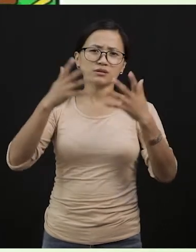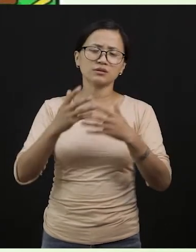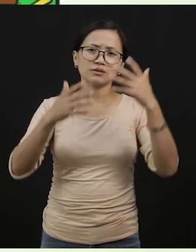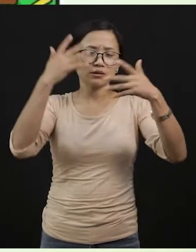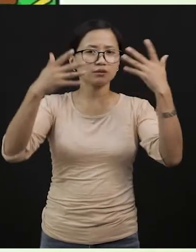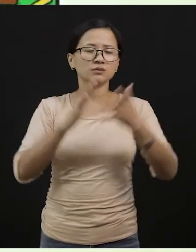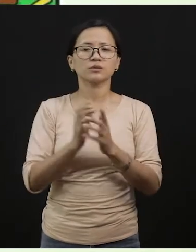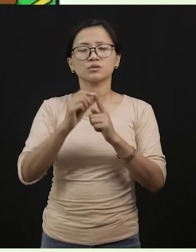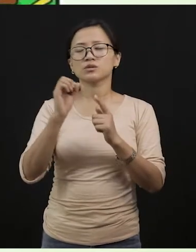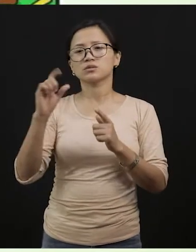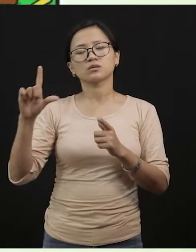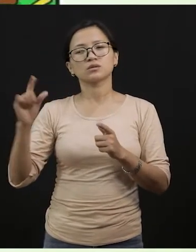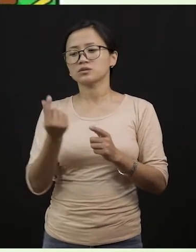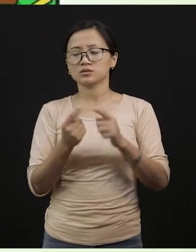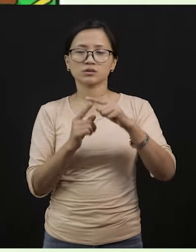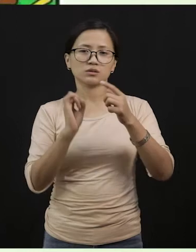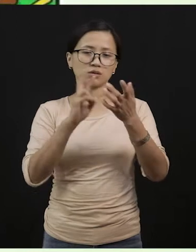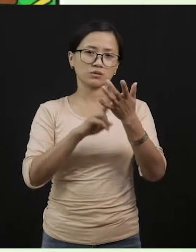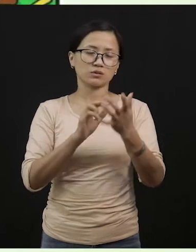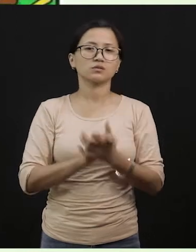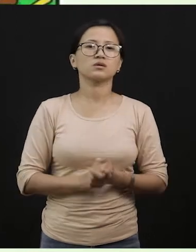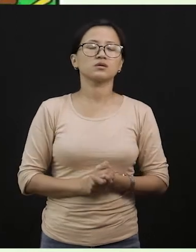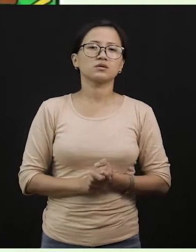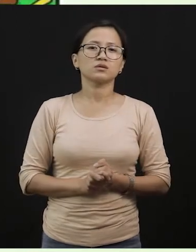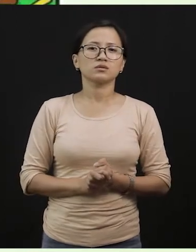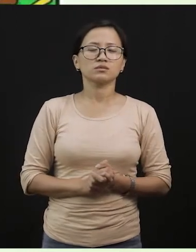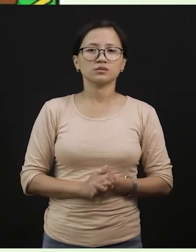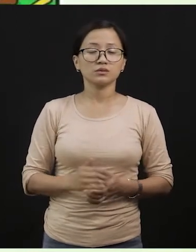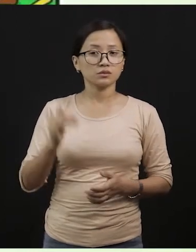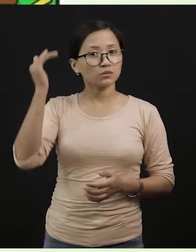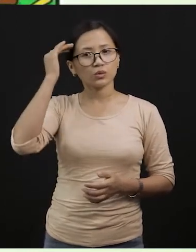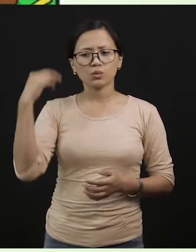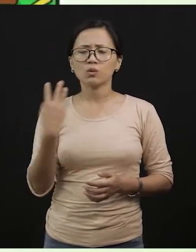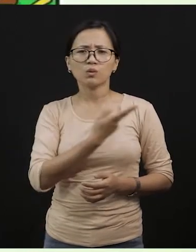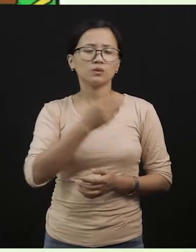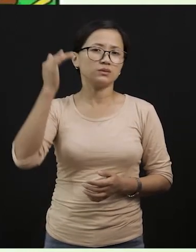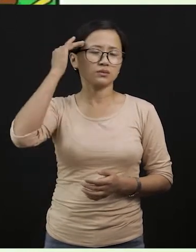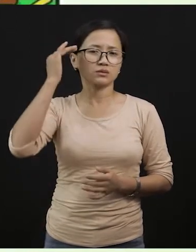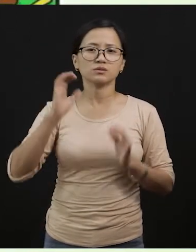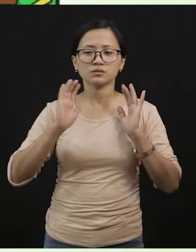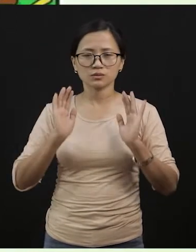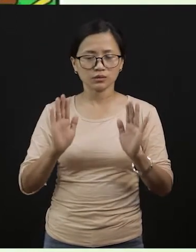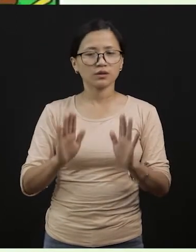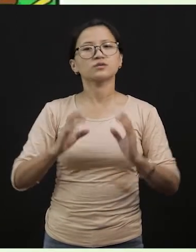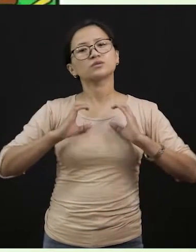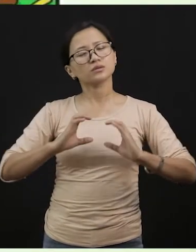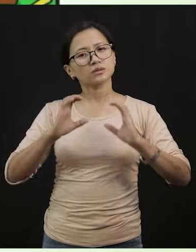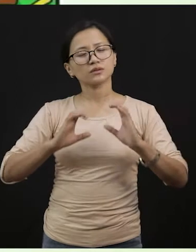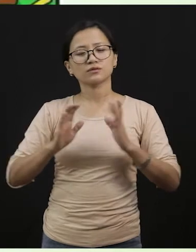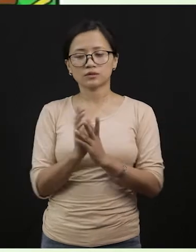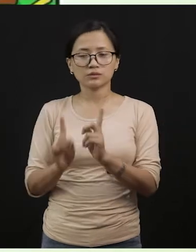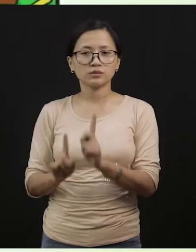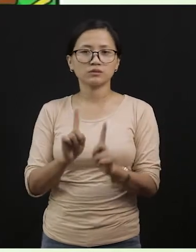those pollution today. But you know that you can care for plants, because when we have more plants in our